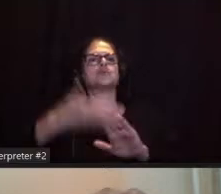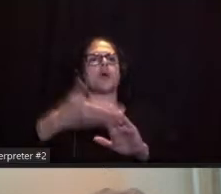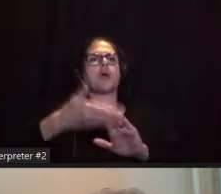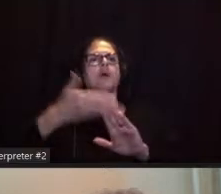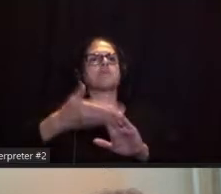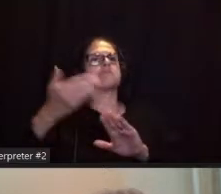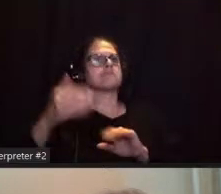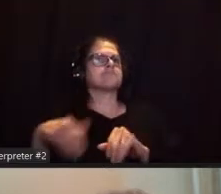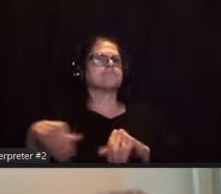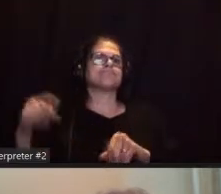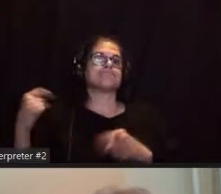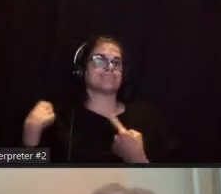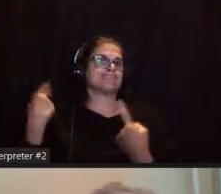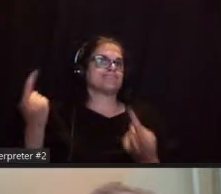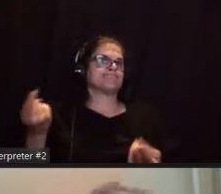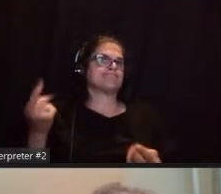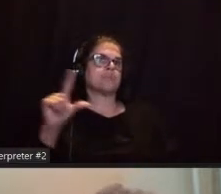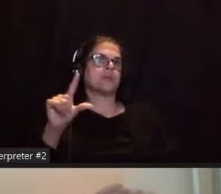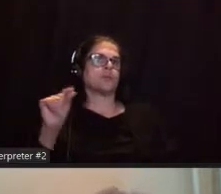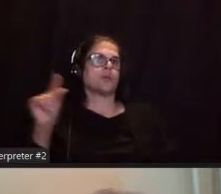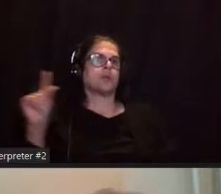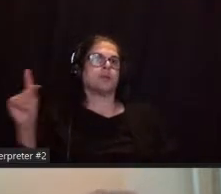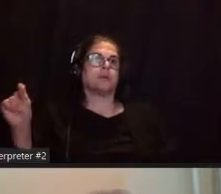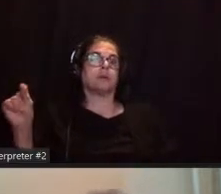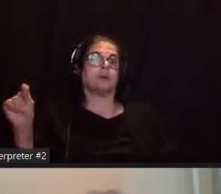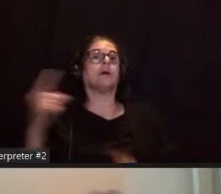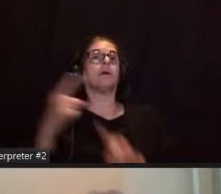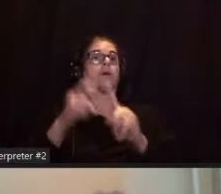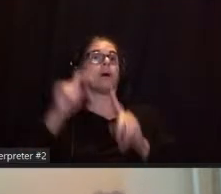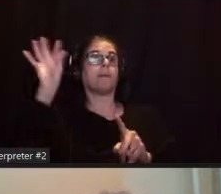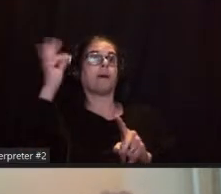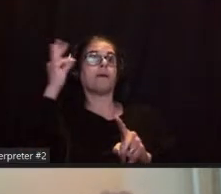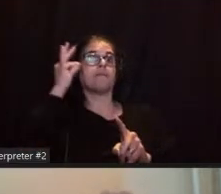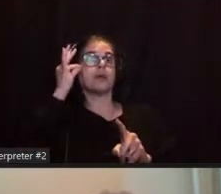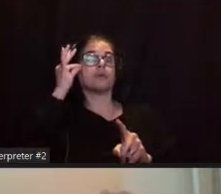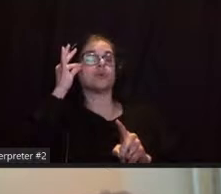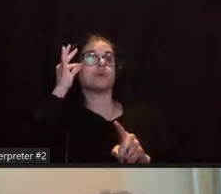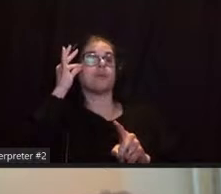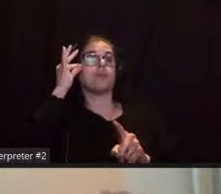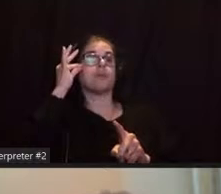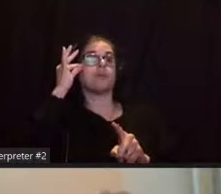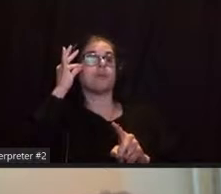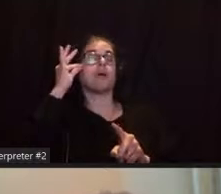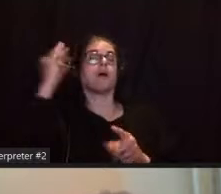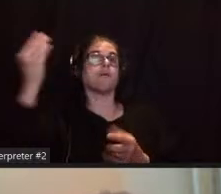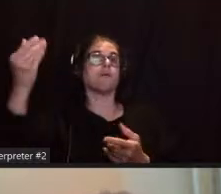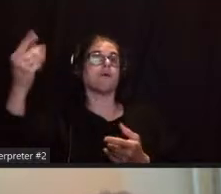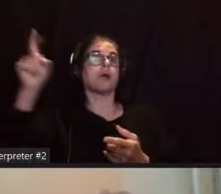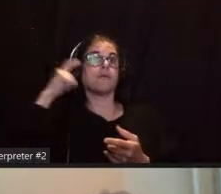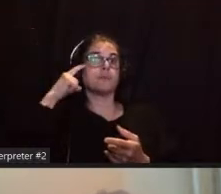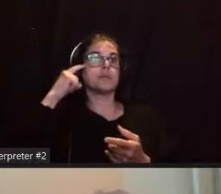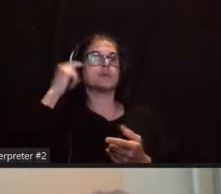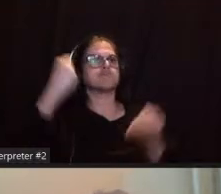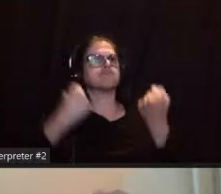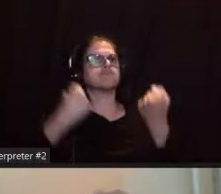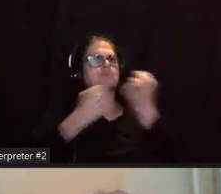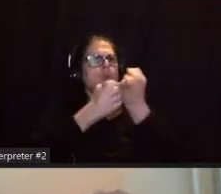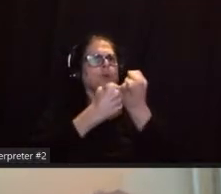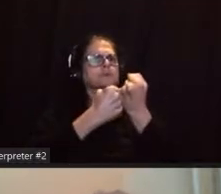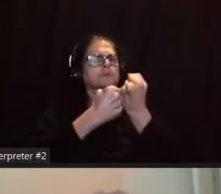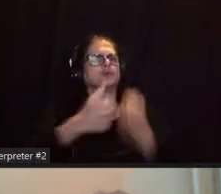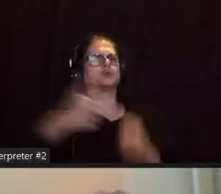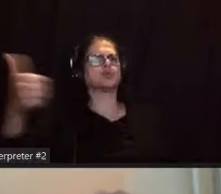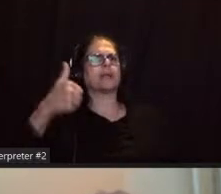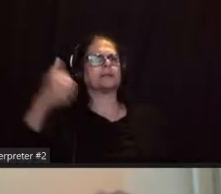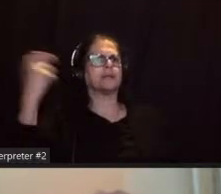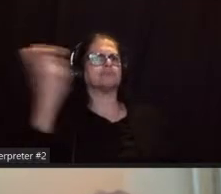been. So again, I think that was a nod from the federal government on how critical transit is, not just here in